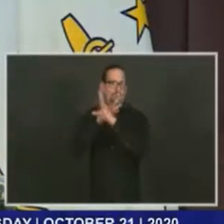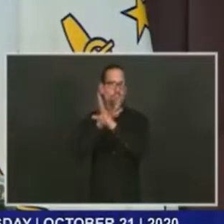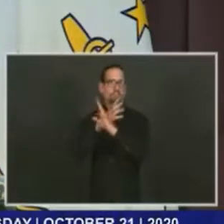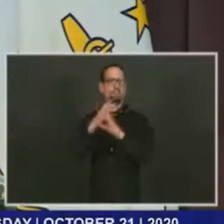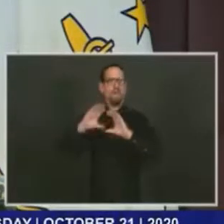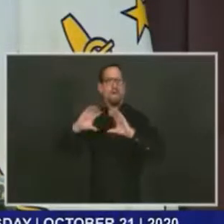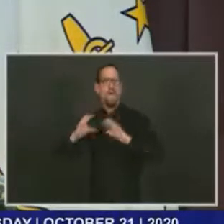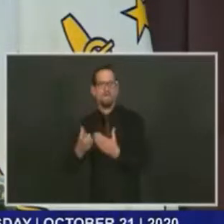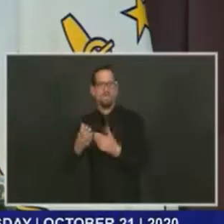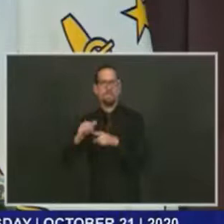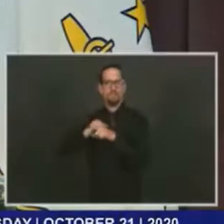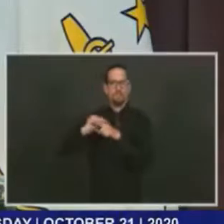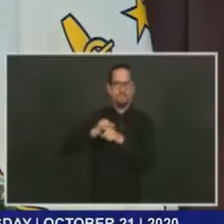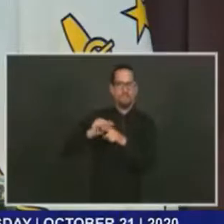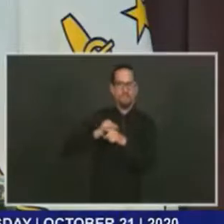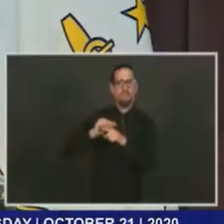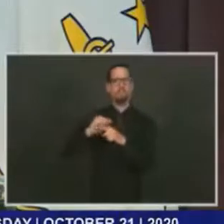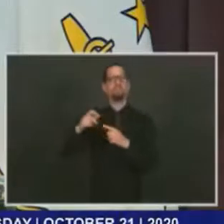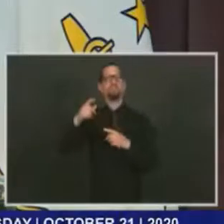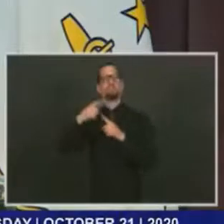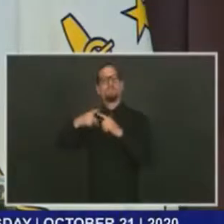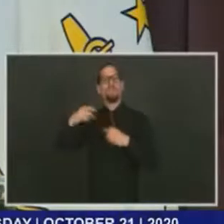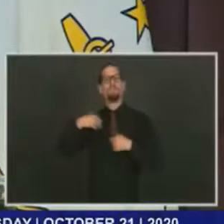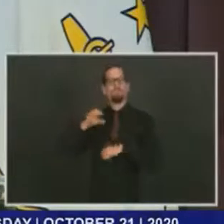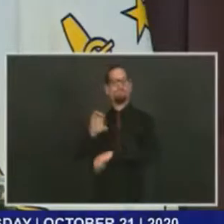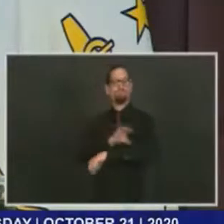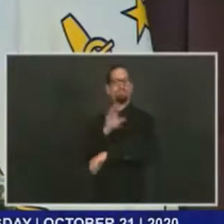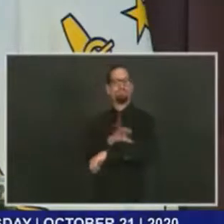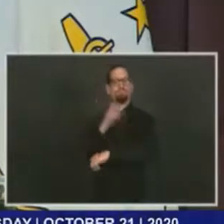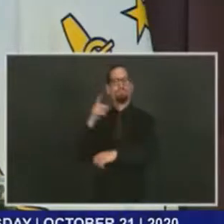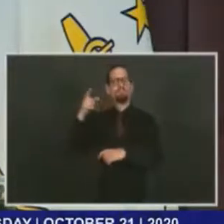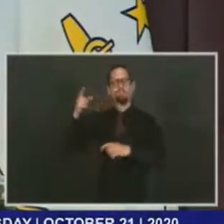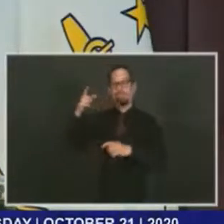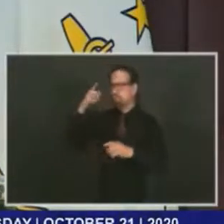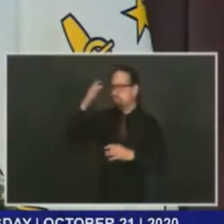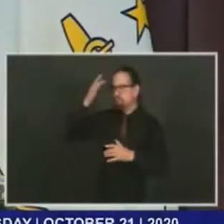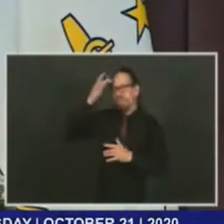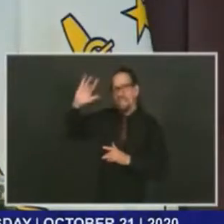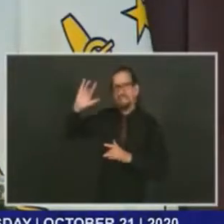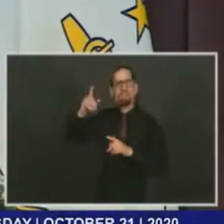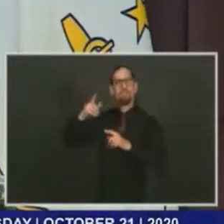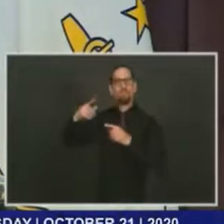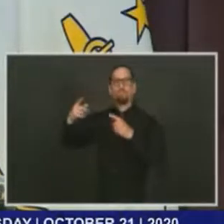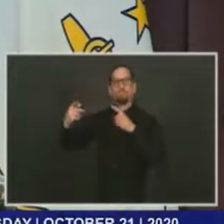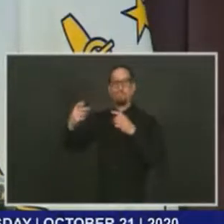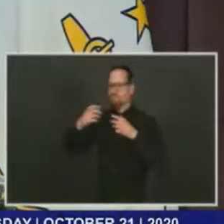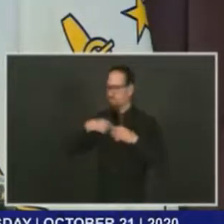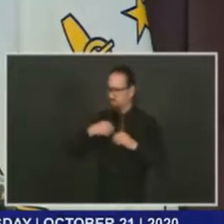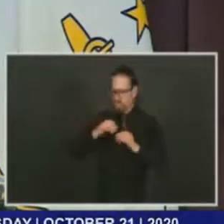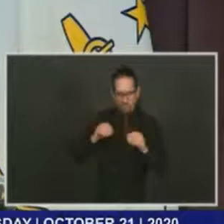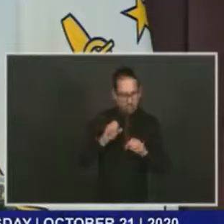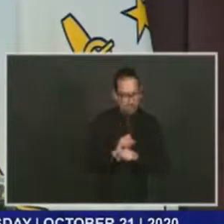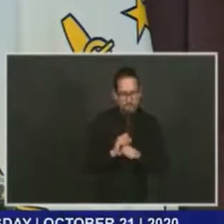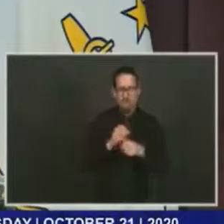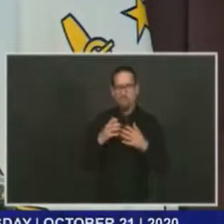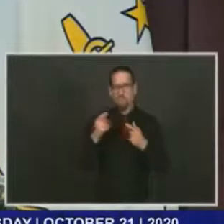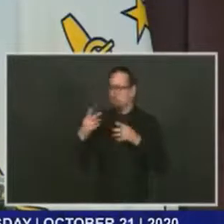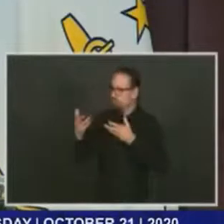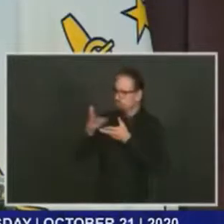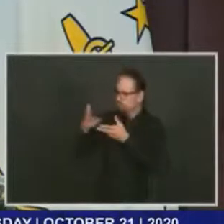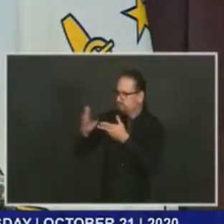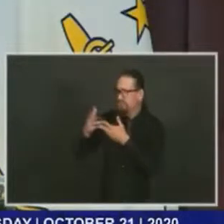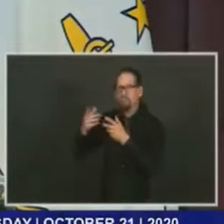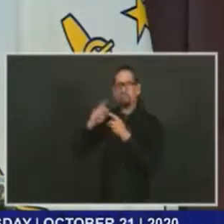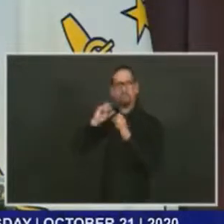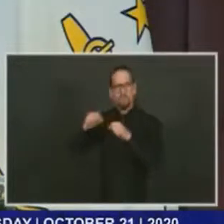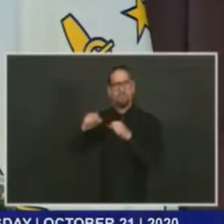job matching tool to help Rhode Islanders who are out of work. So if you're out there, if you've been laid off